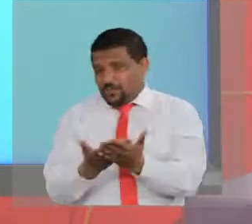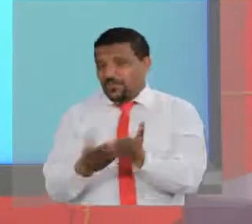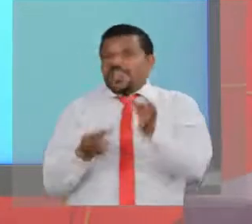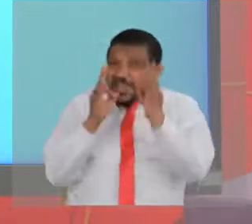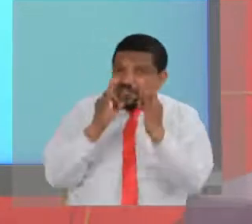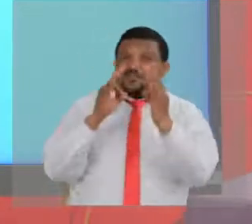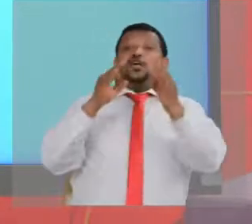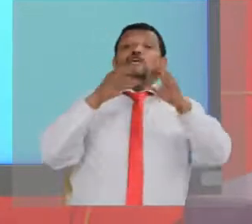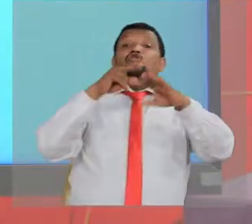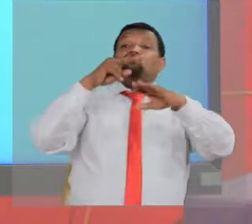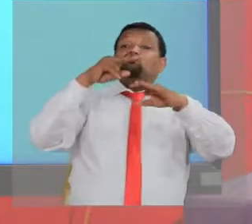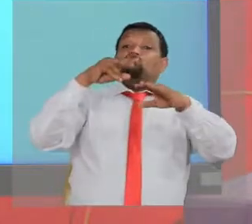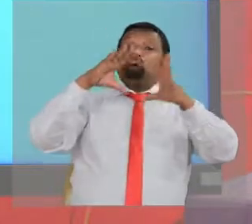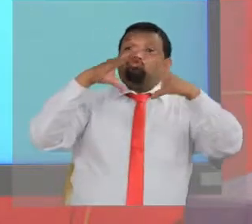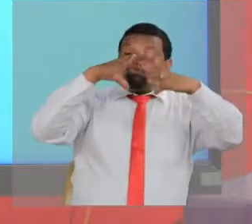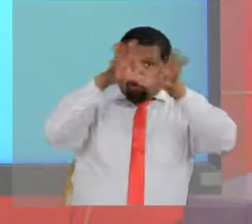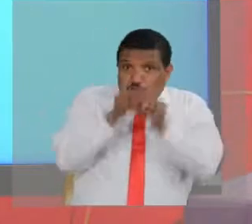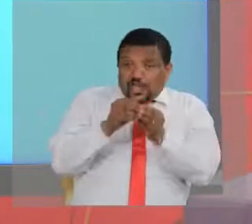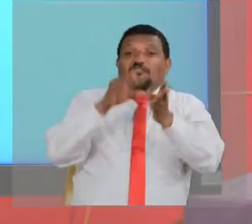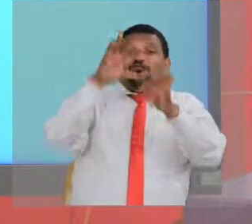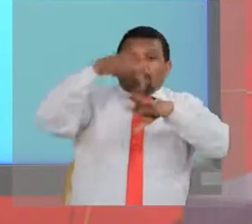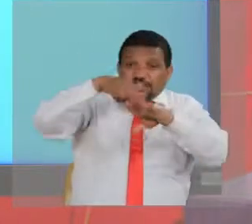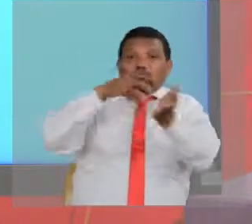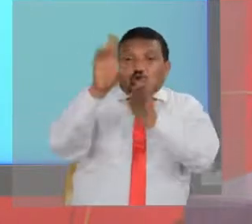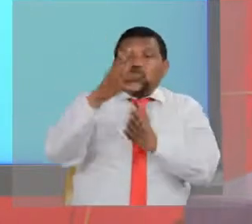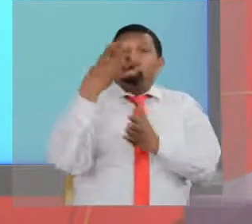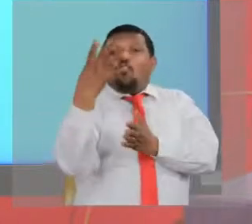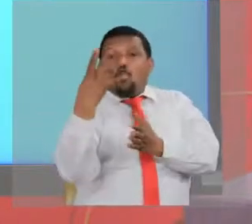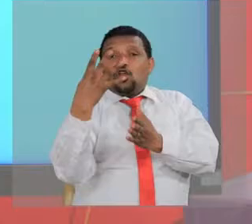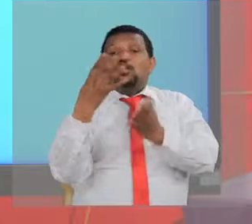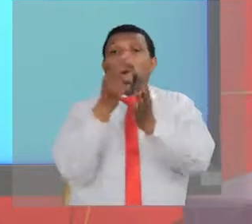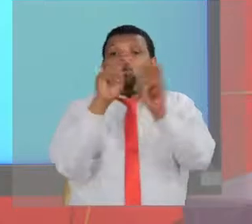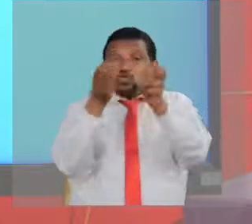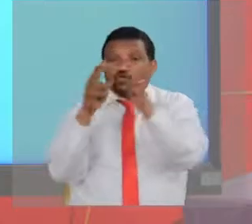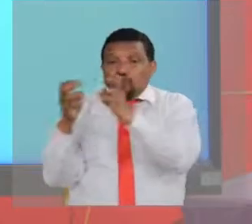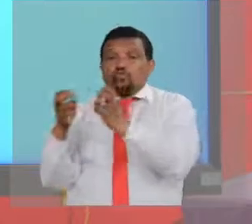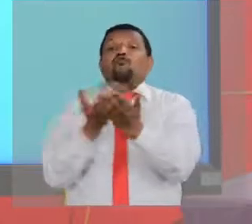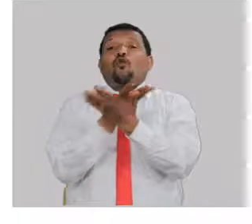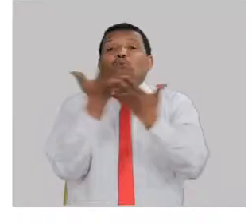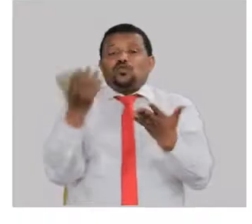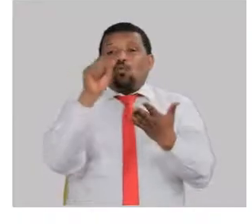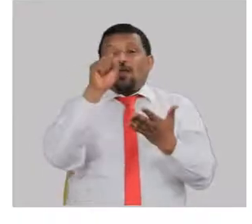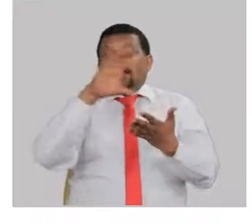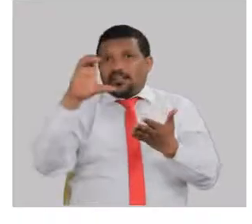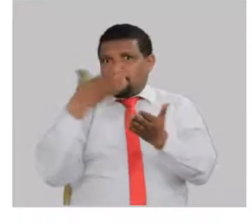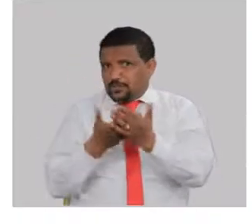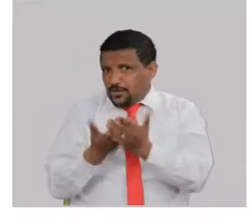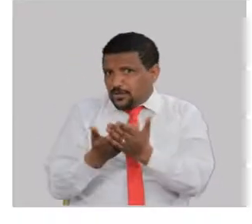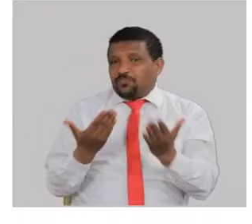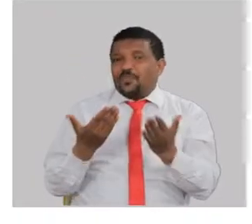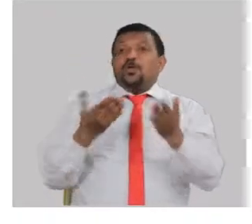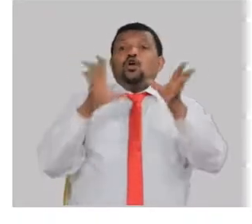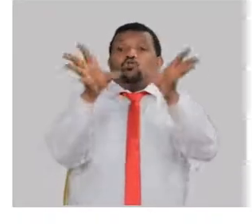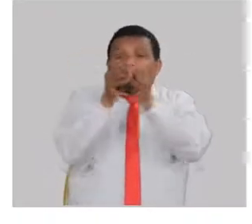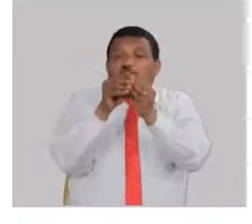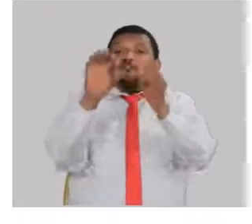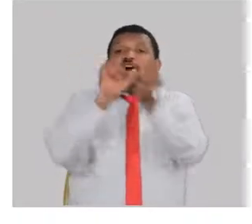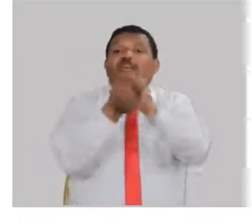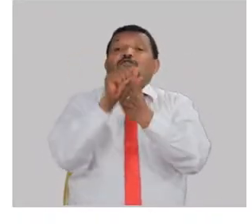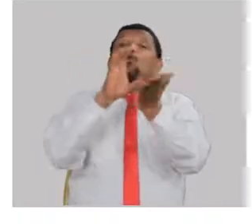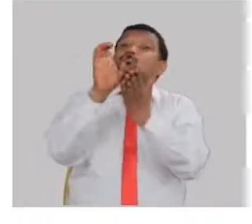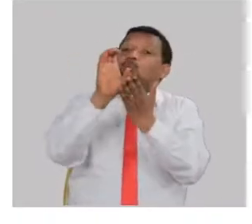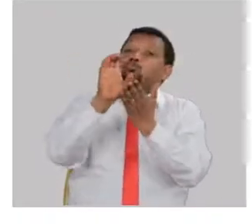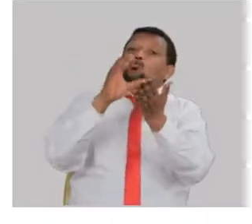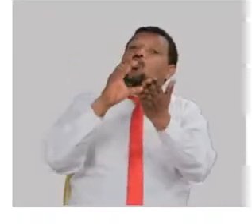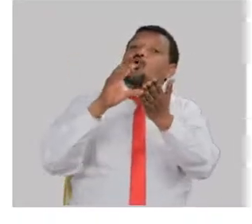If the total fixed cost of 4 units of a commodity is 100 birr and the total variable cost of production of 4 units